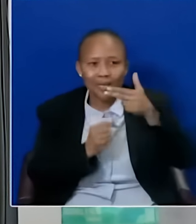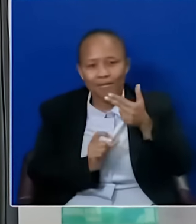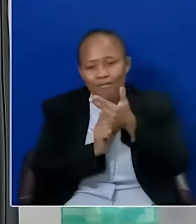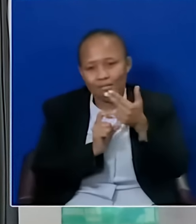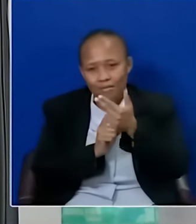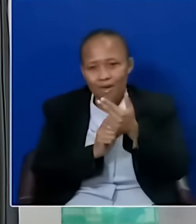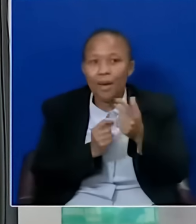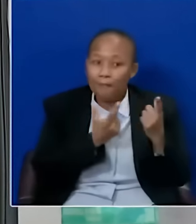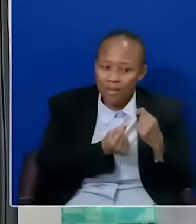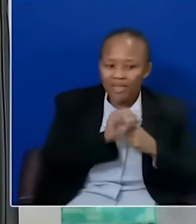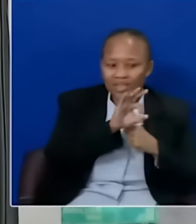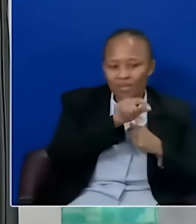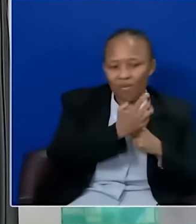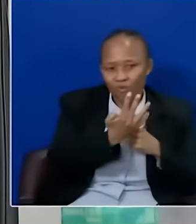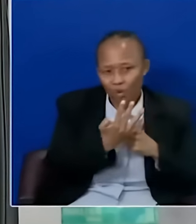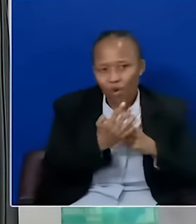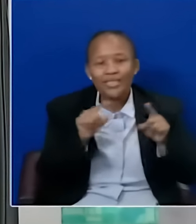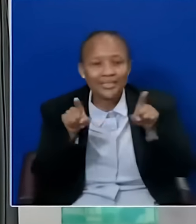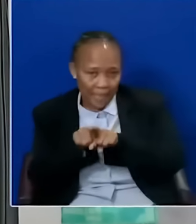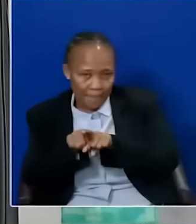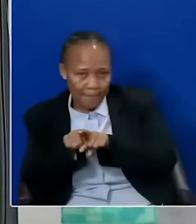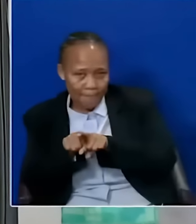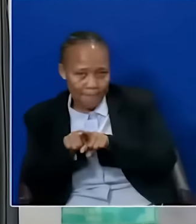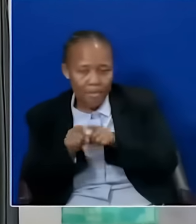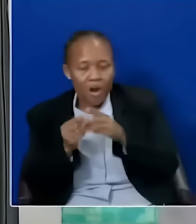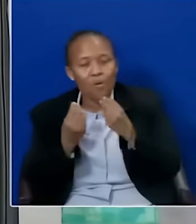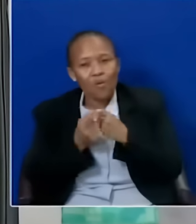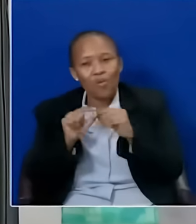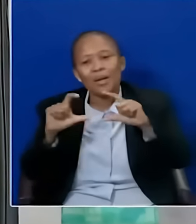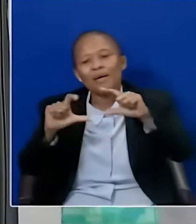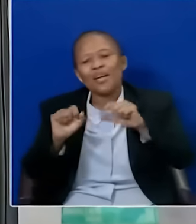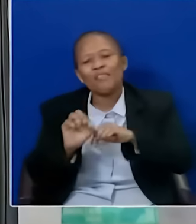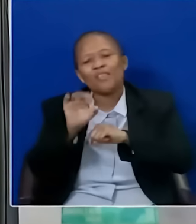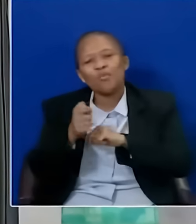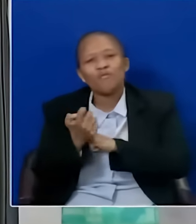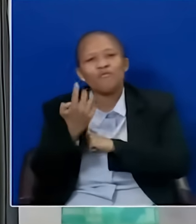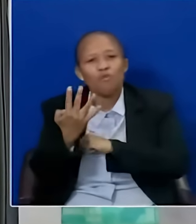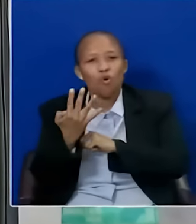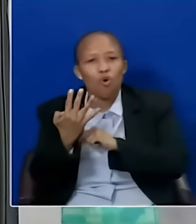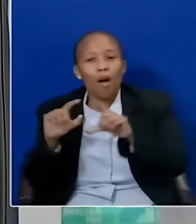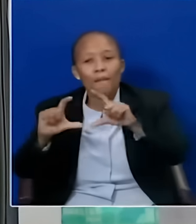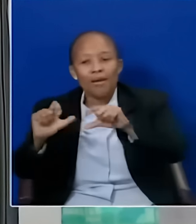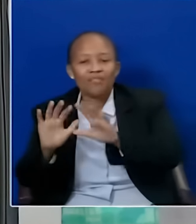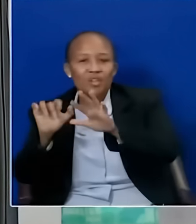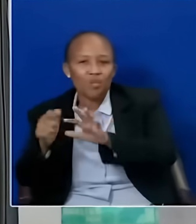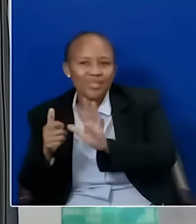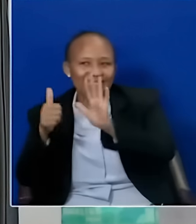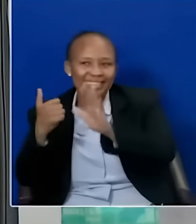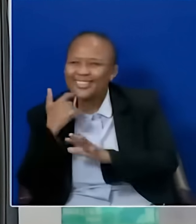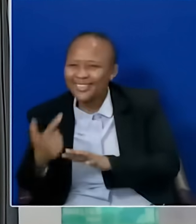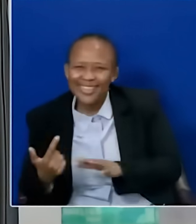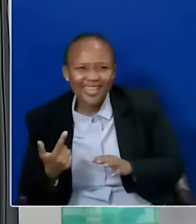he can't say the same with paragraph 3.4 in paragraph 10.6, the bullets cost mentioned in 3.4.